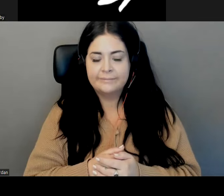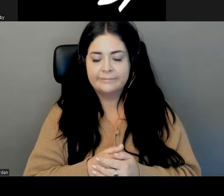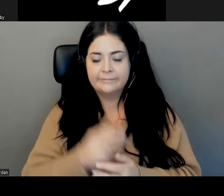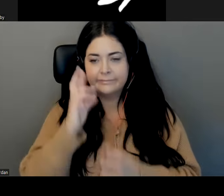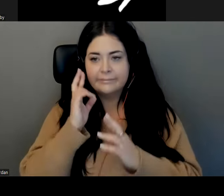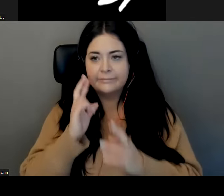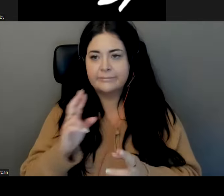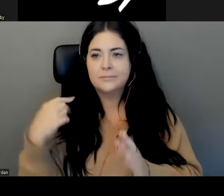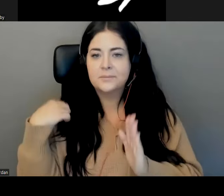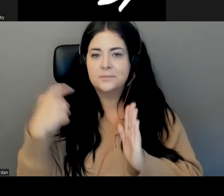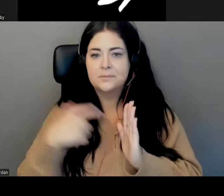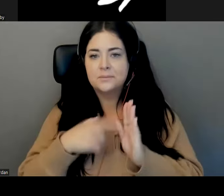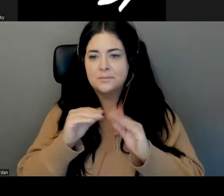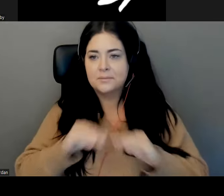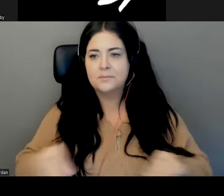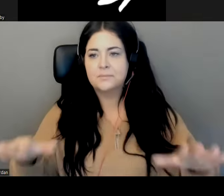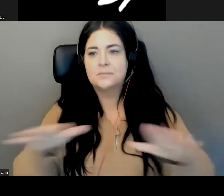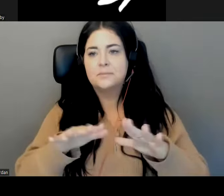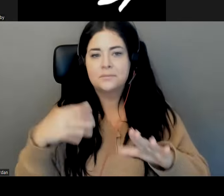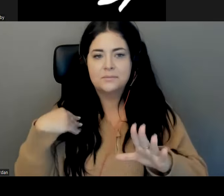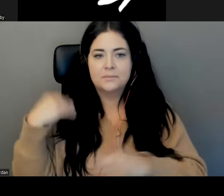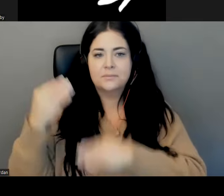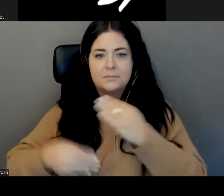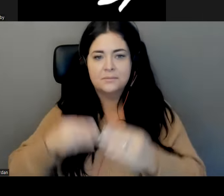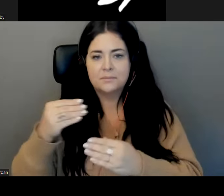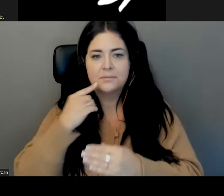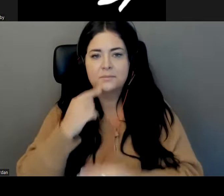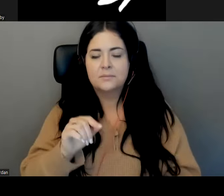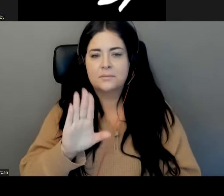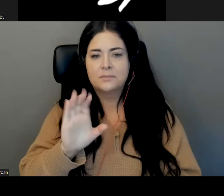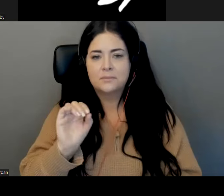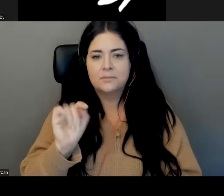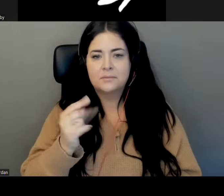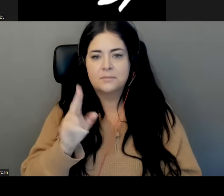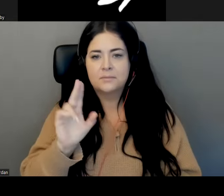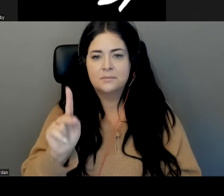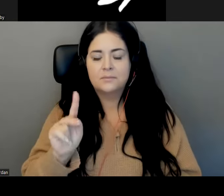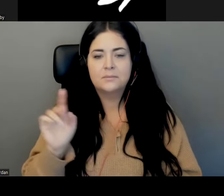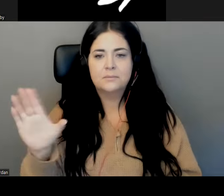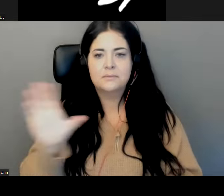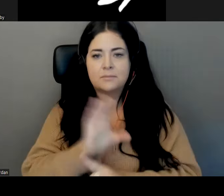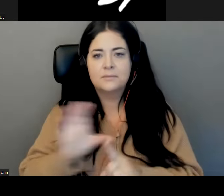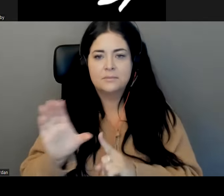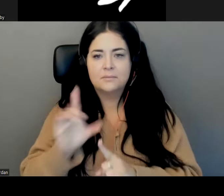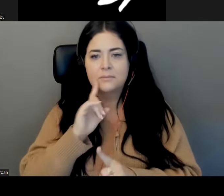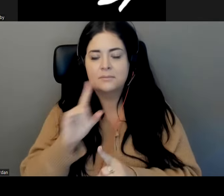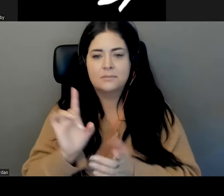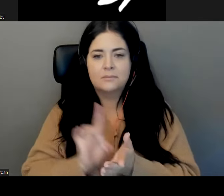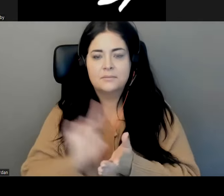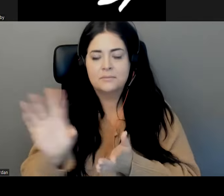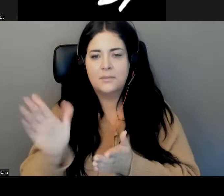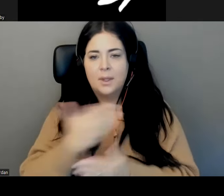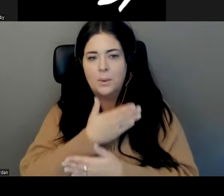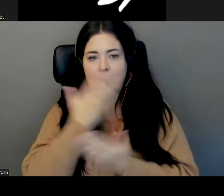the ancestral homelands of the Beothuk, whose culture has now been erased forever.